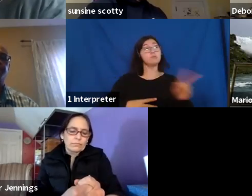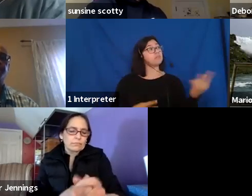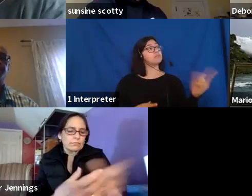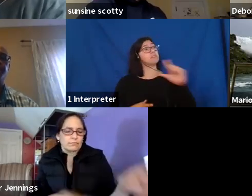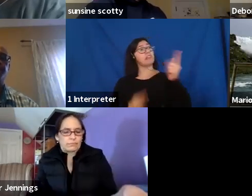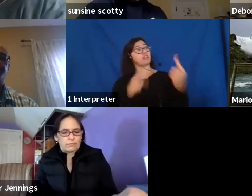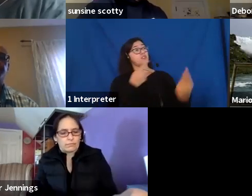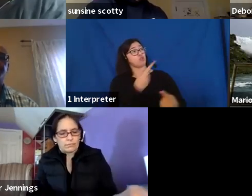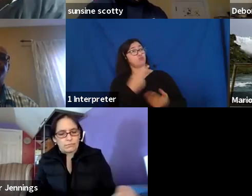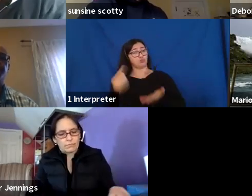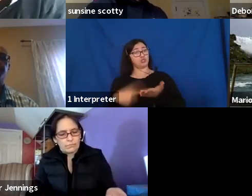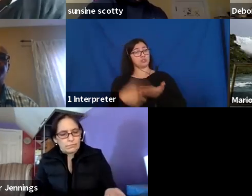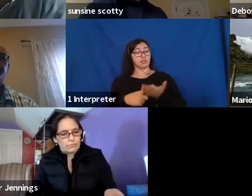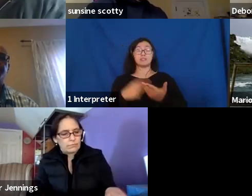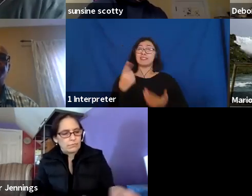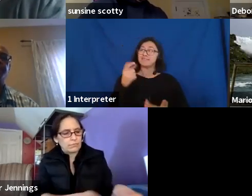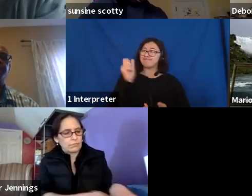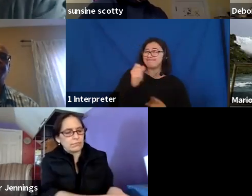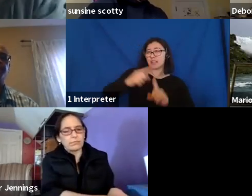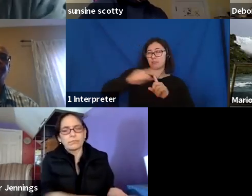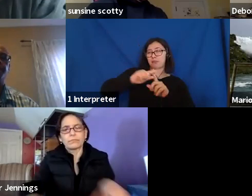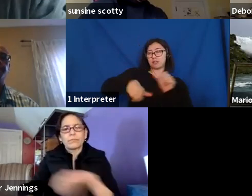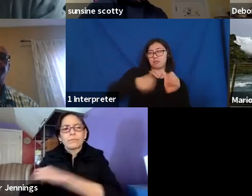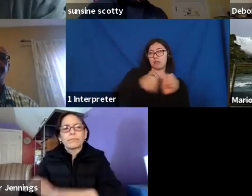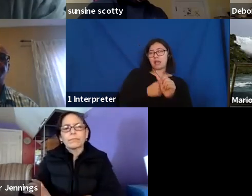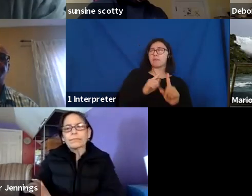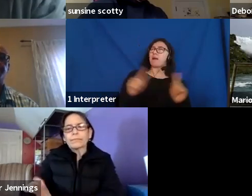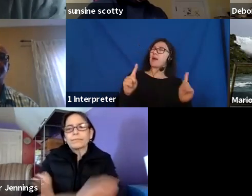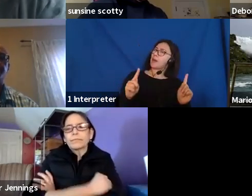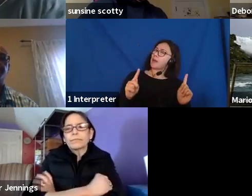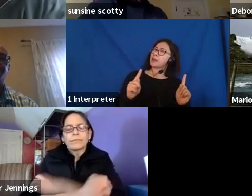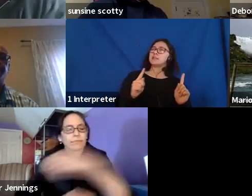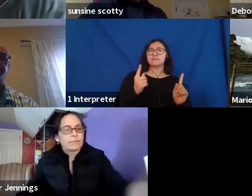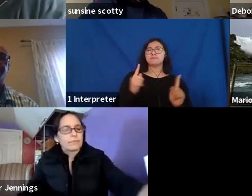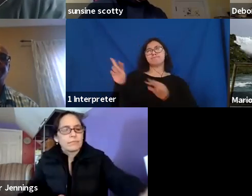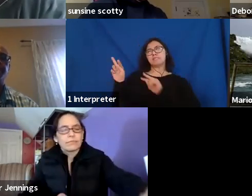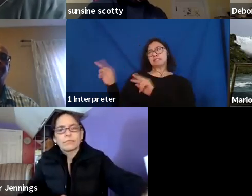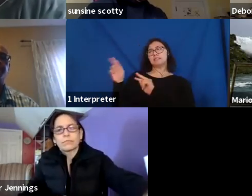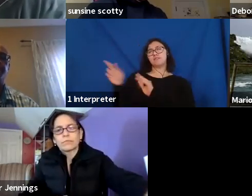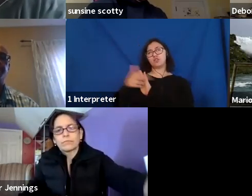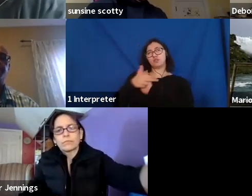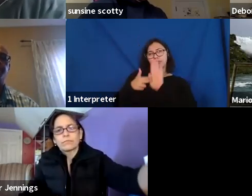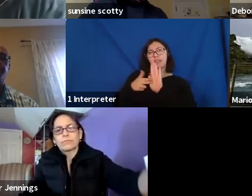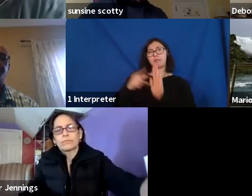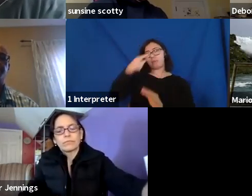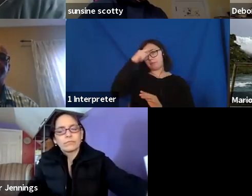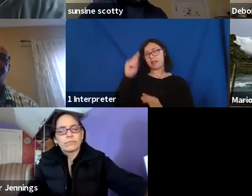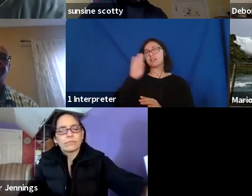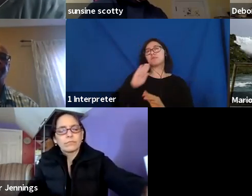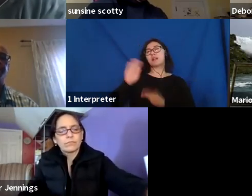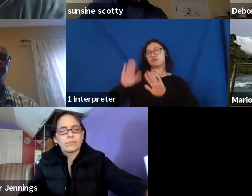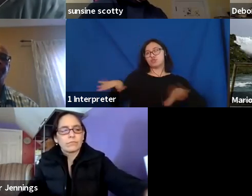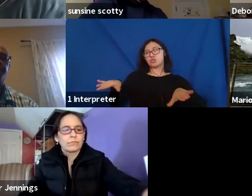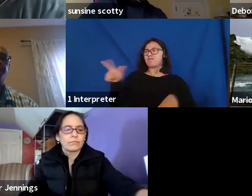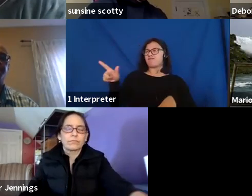see how, even though you had a good intention, there's still that way that we look at Black and brown children as being potential thieves. We're so